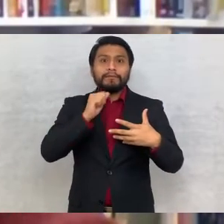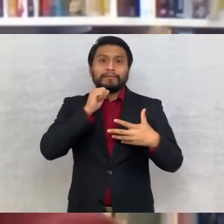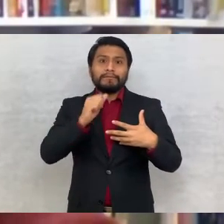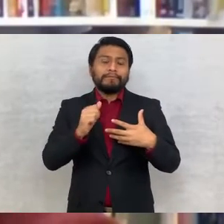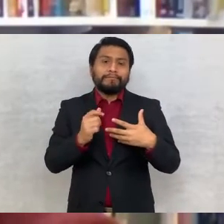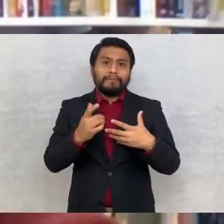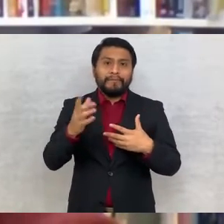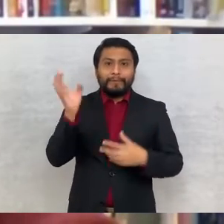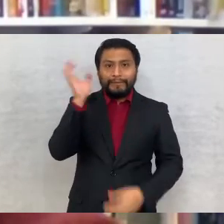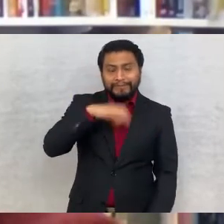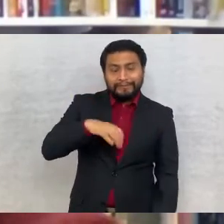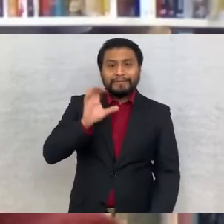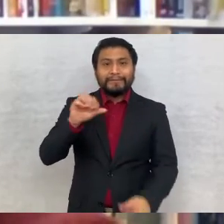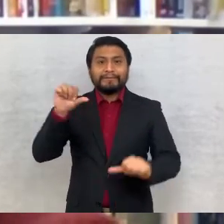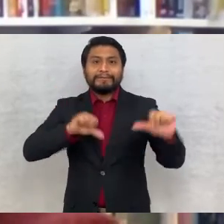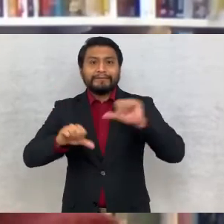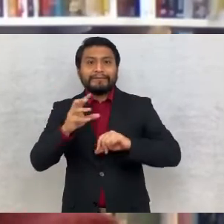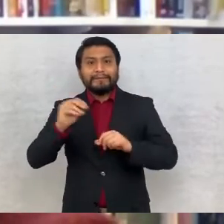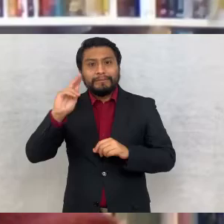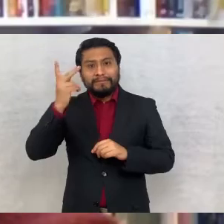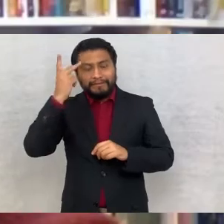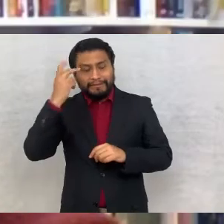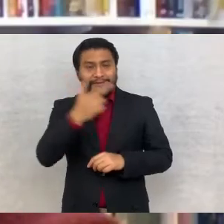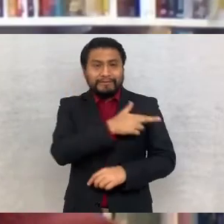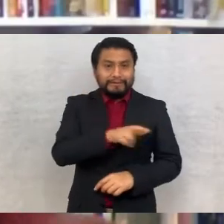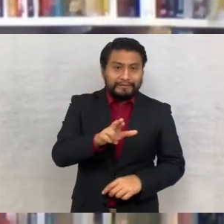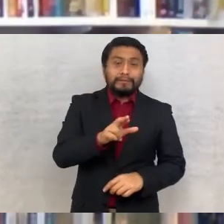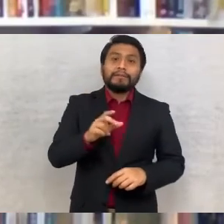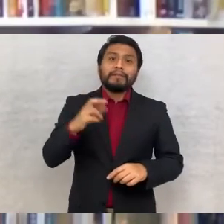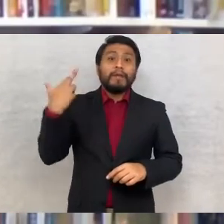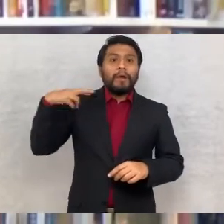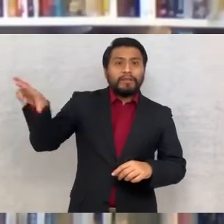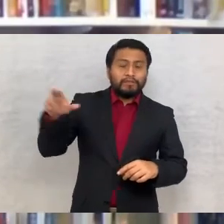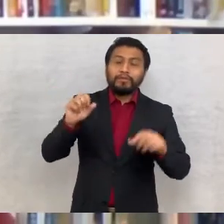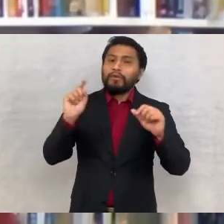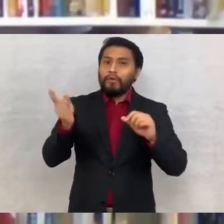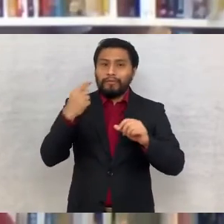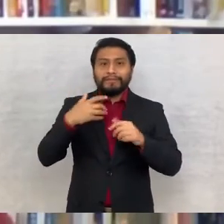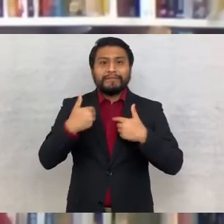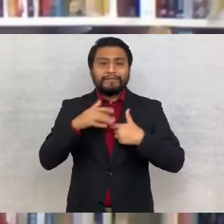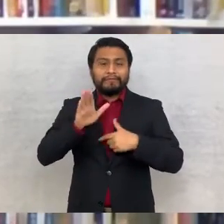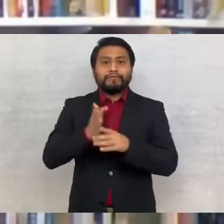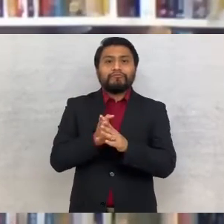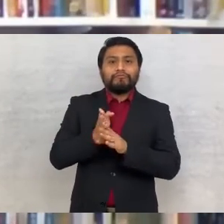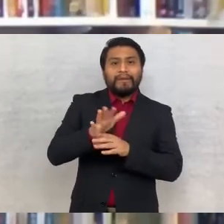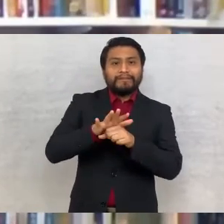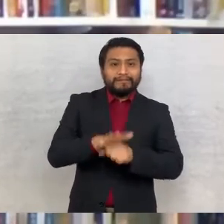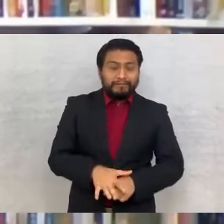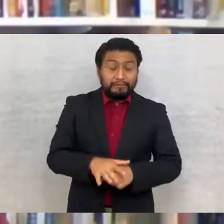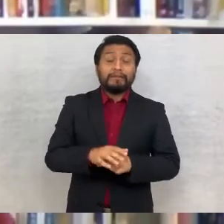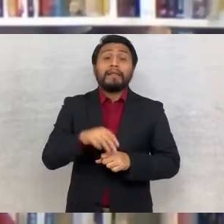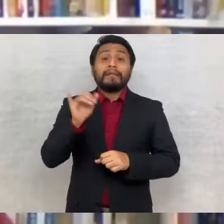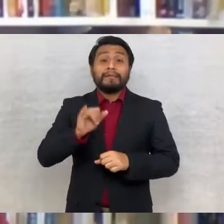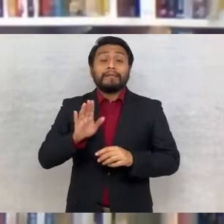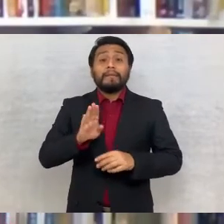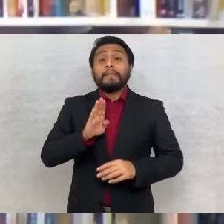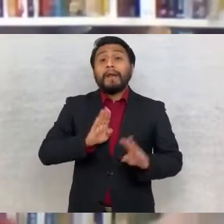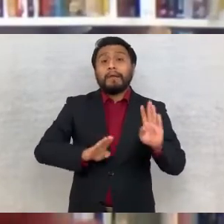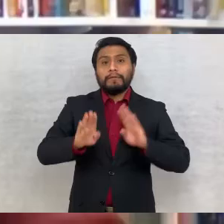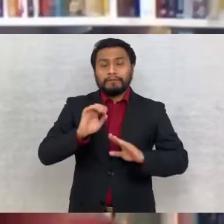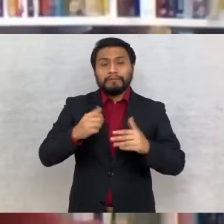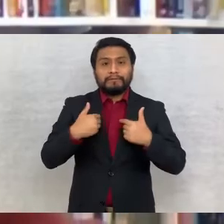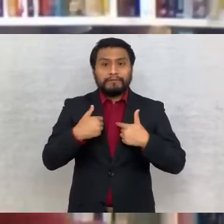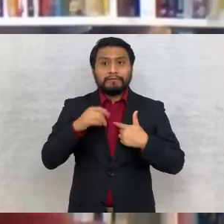spheres. It is not an anomaly of politics, science, and religion. It always implies a subjugation of rights, and this is because it is an expression